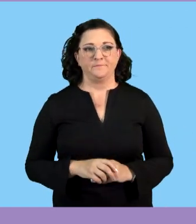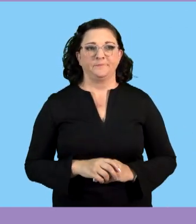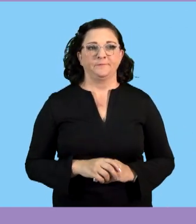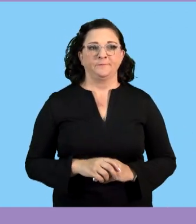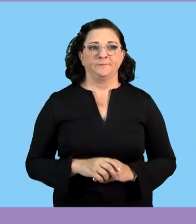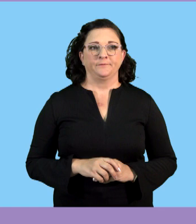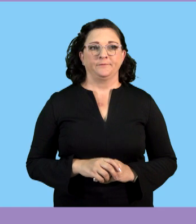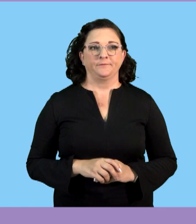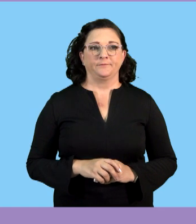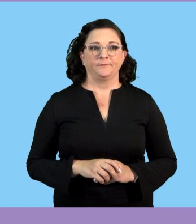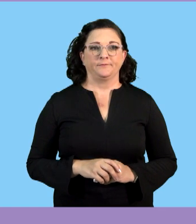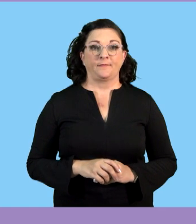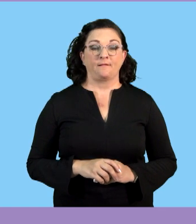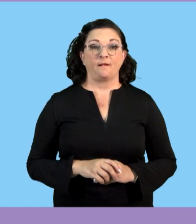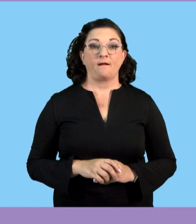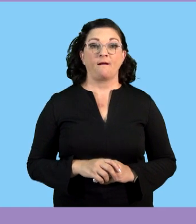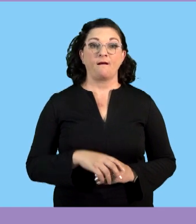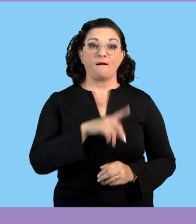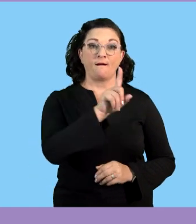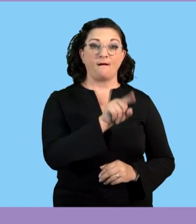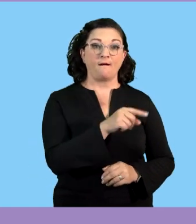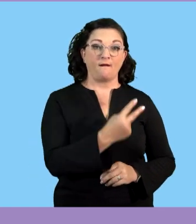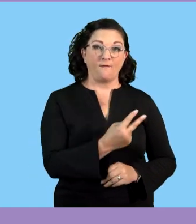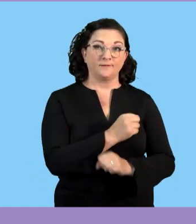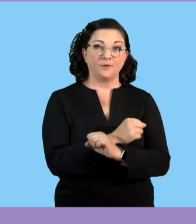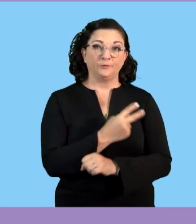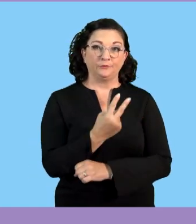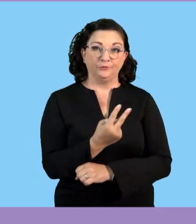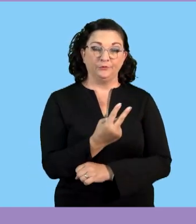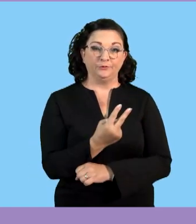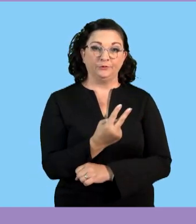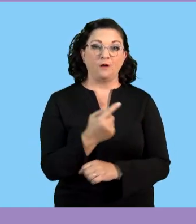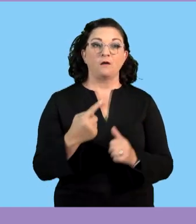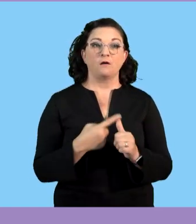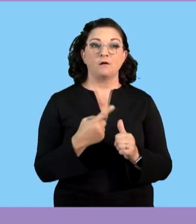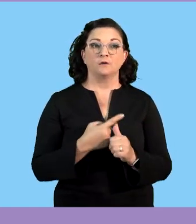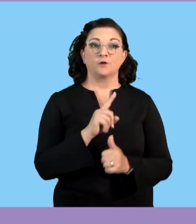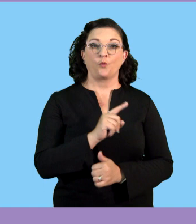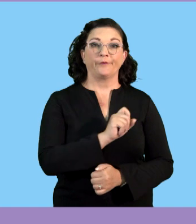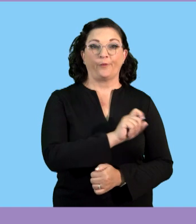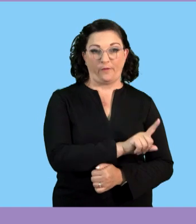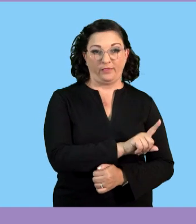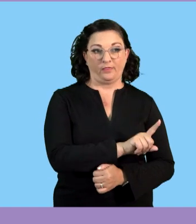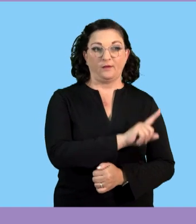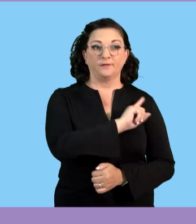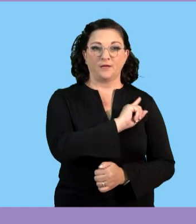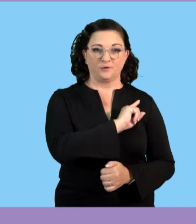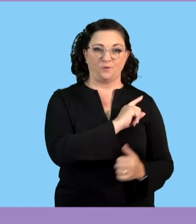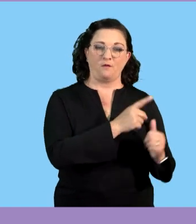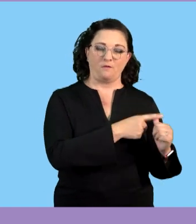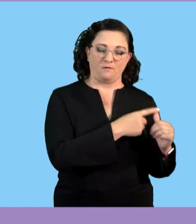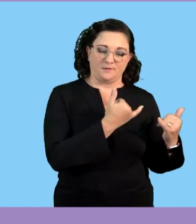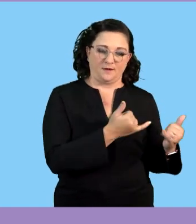well. So we know that the half, when we multiply it by 2, that is going to give us 1. Now we are left